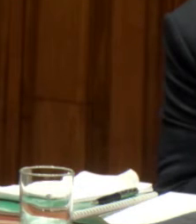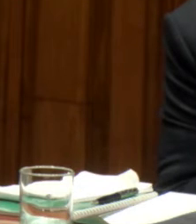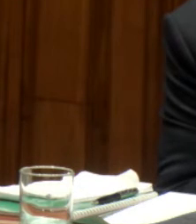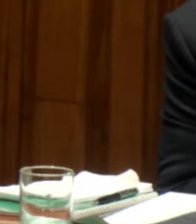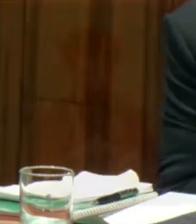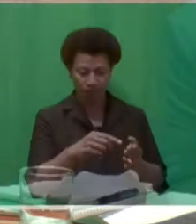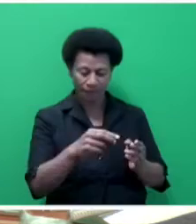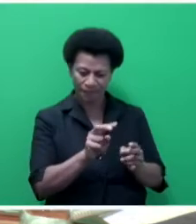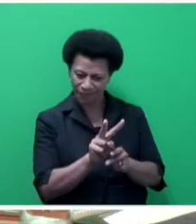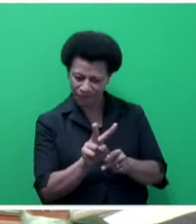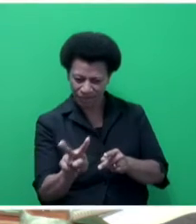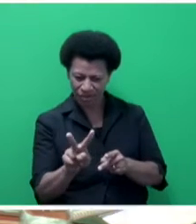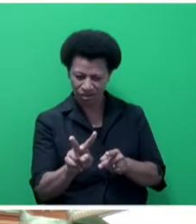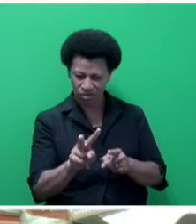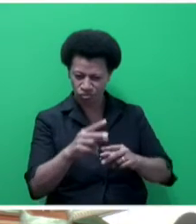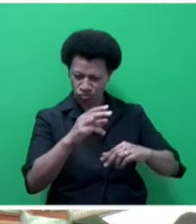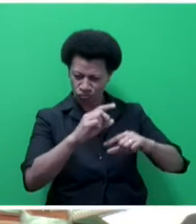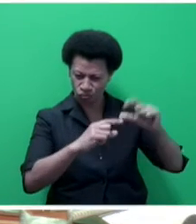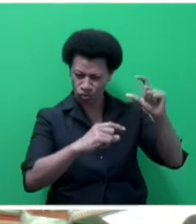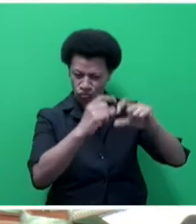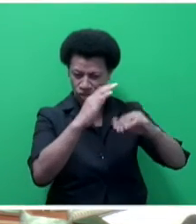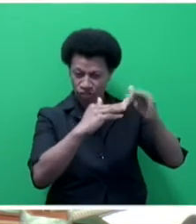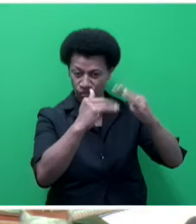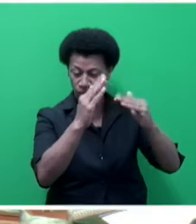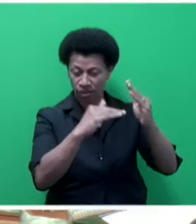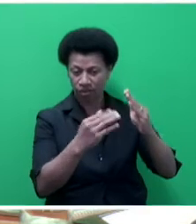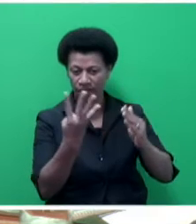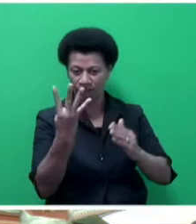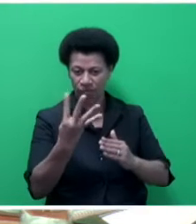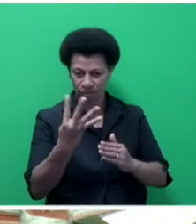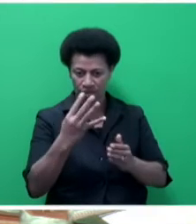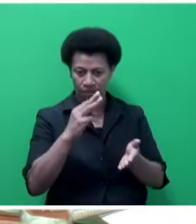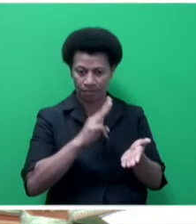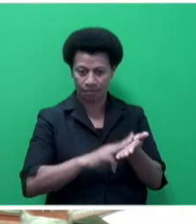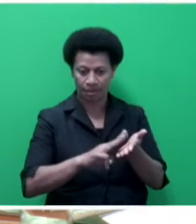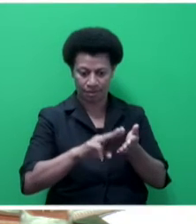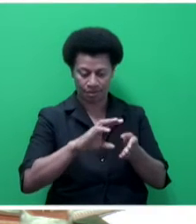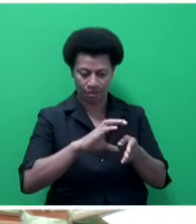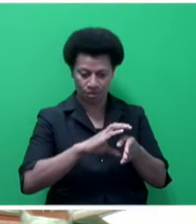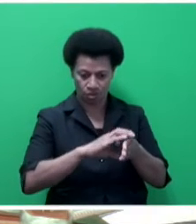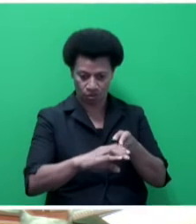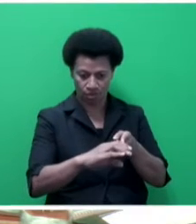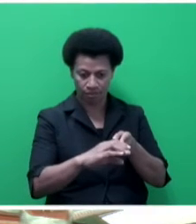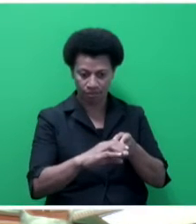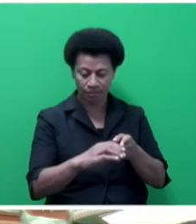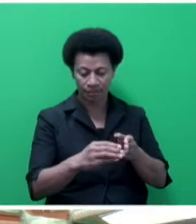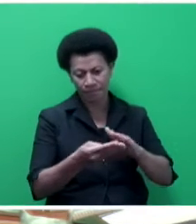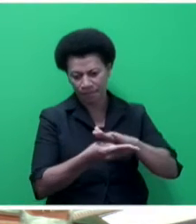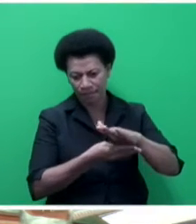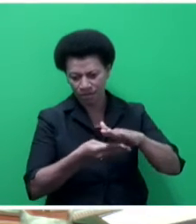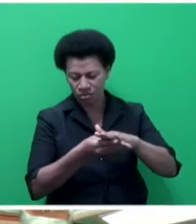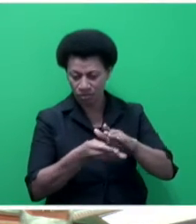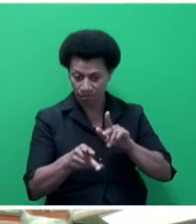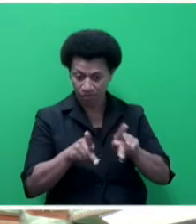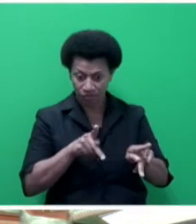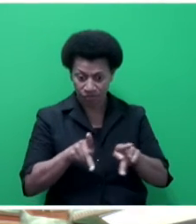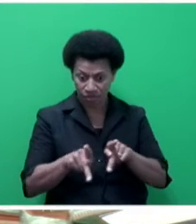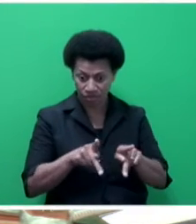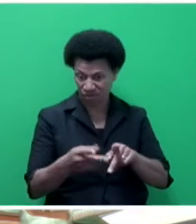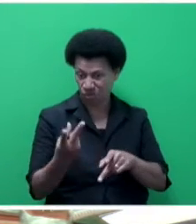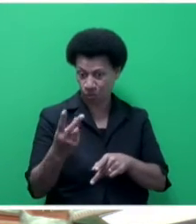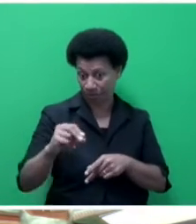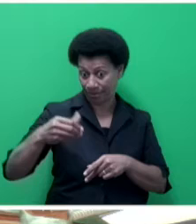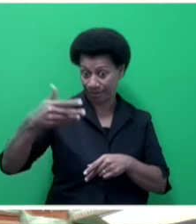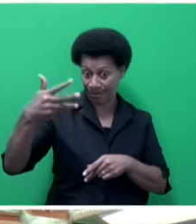works around $314 million. Based on 2019 performance, it was expected that